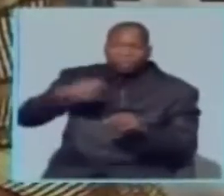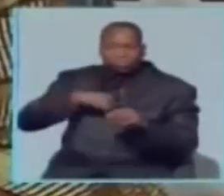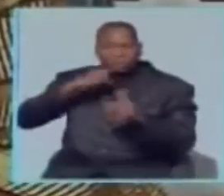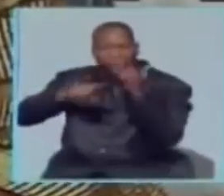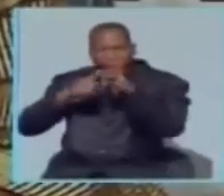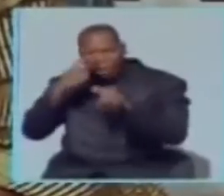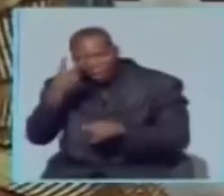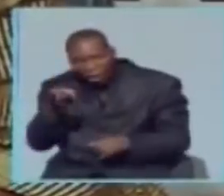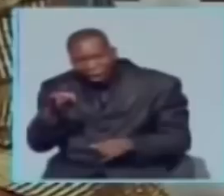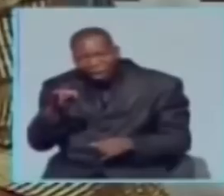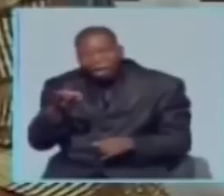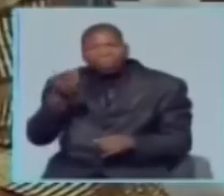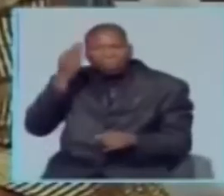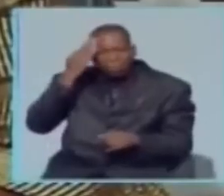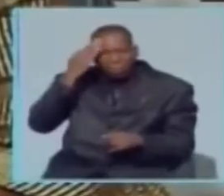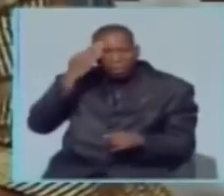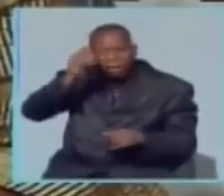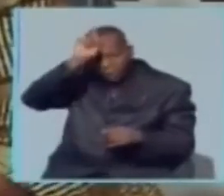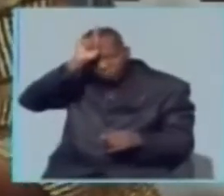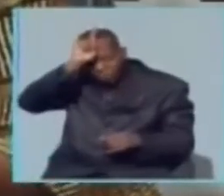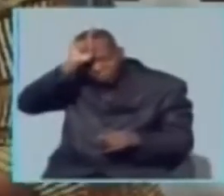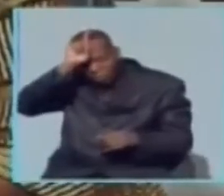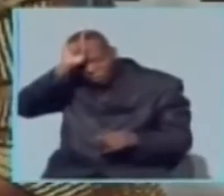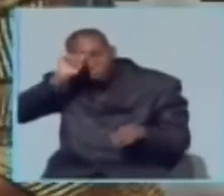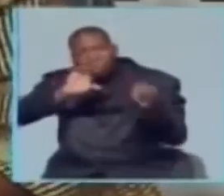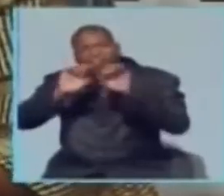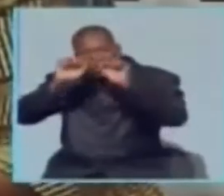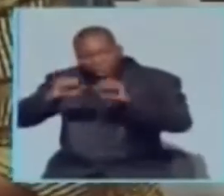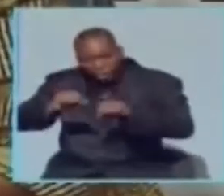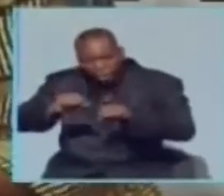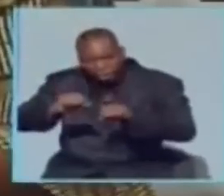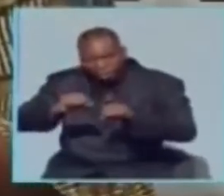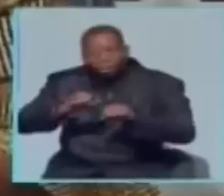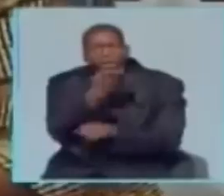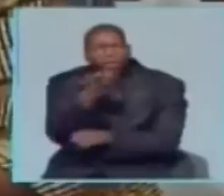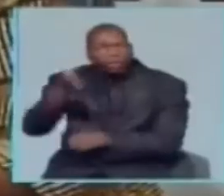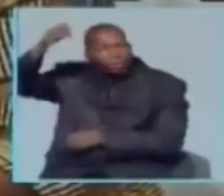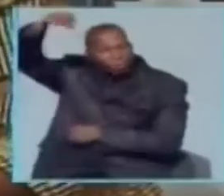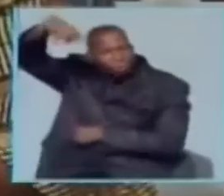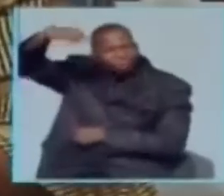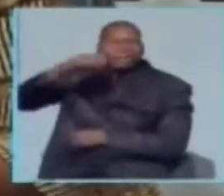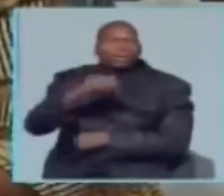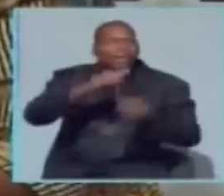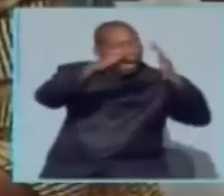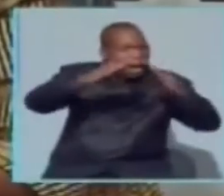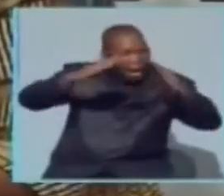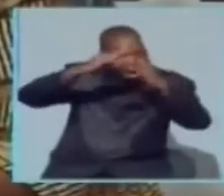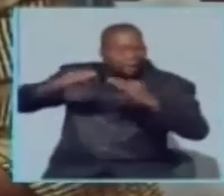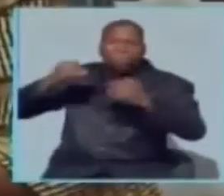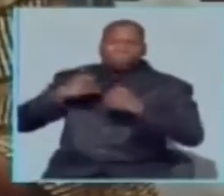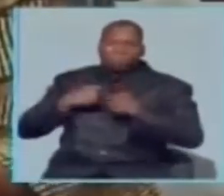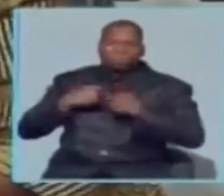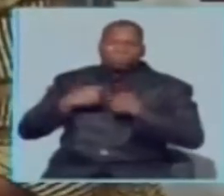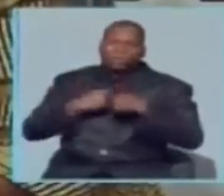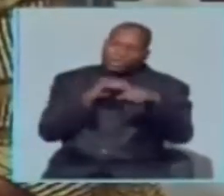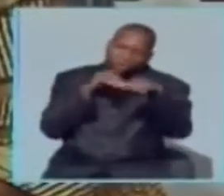I know they do that in countries like Germany, that solar kits are available at household level with minimum investments.